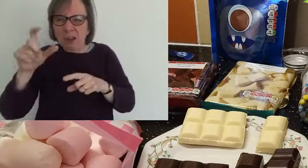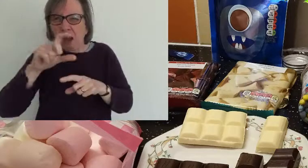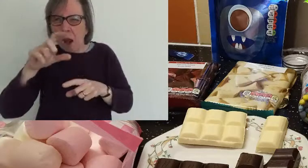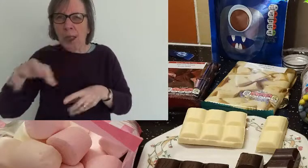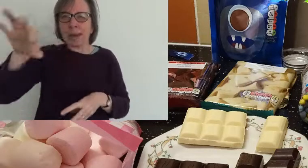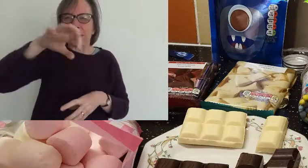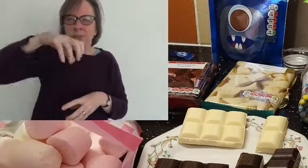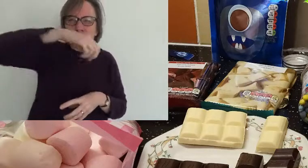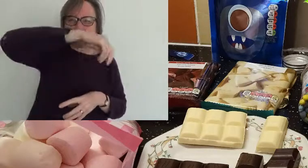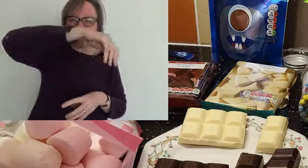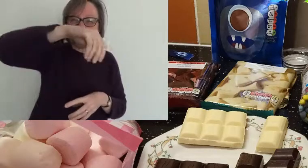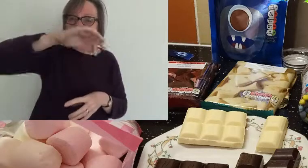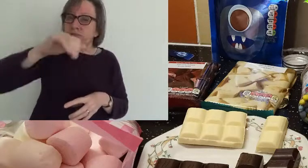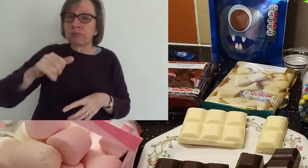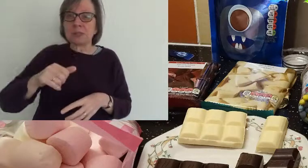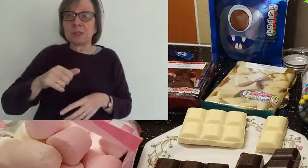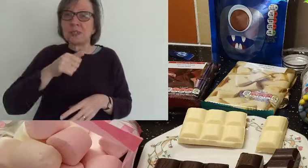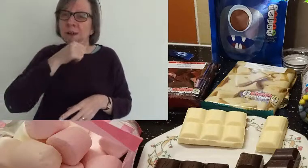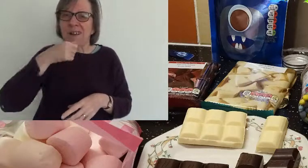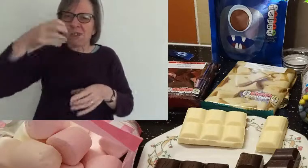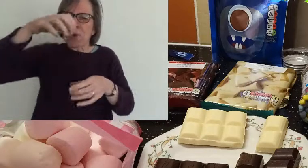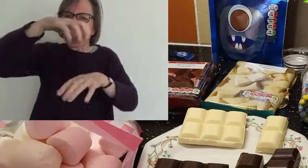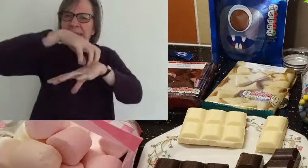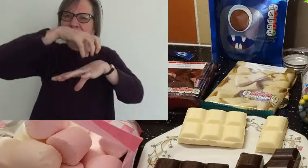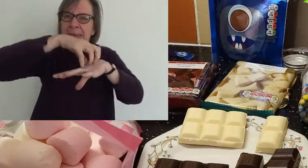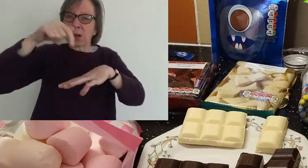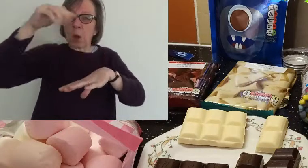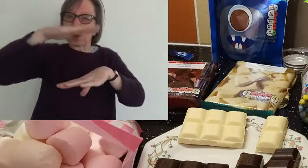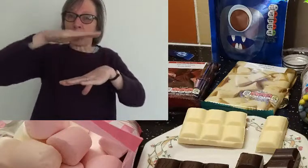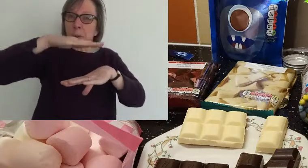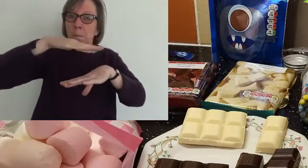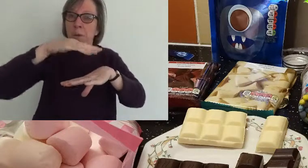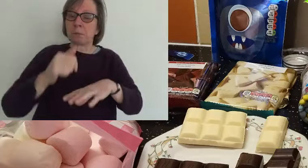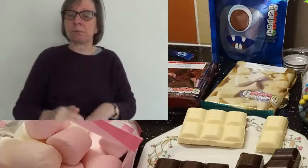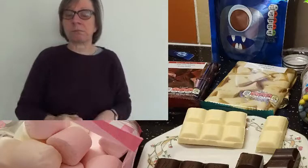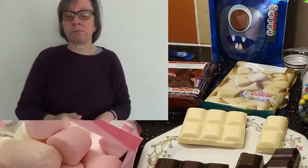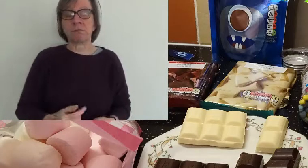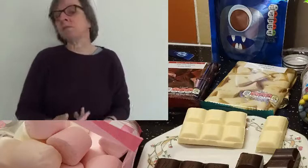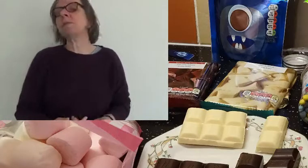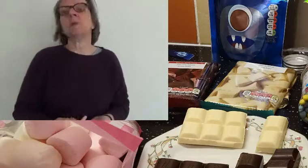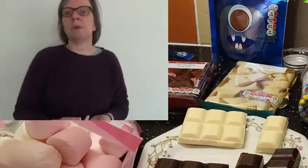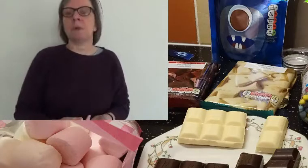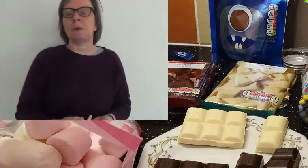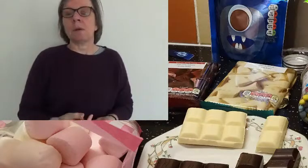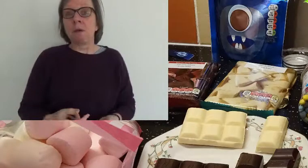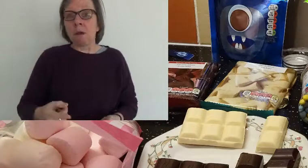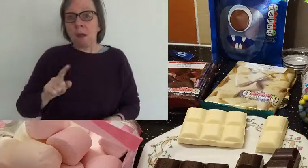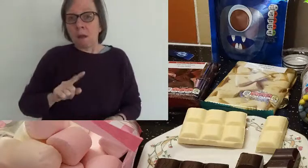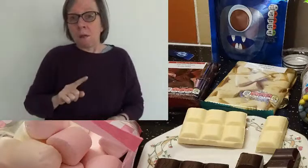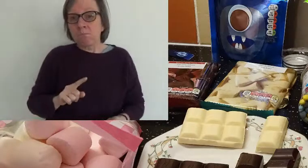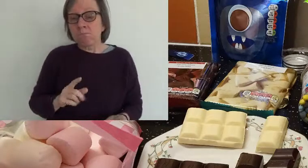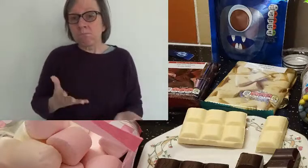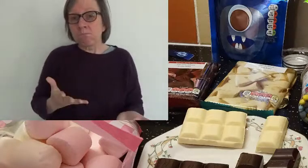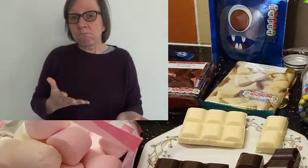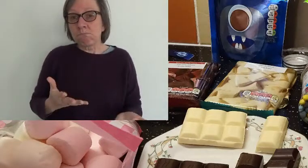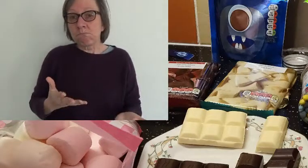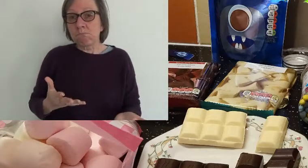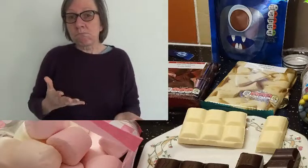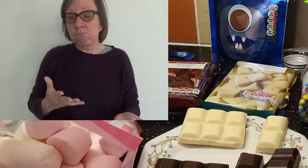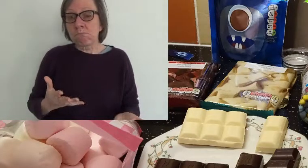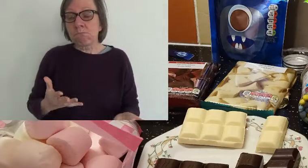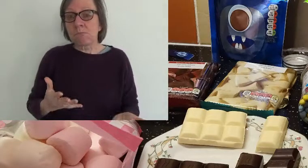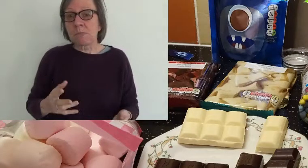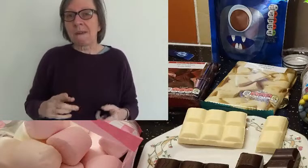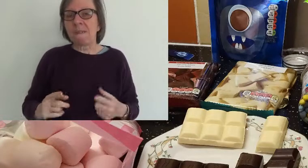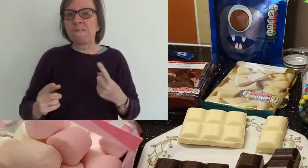like sprinkles or whatever you want to use, really. And that's about it, really. And